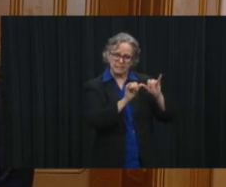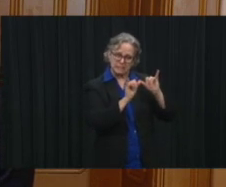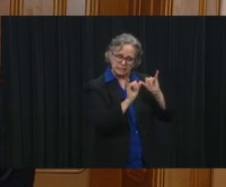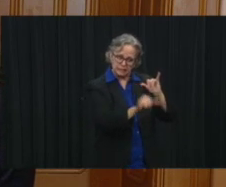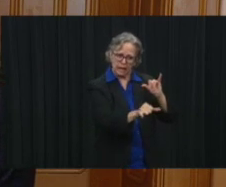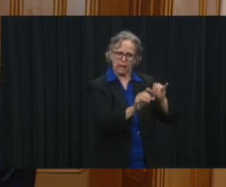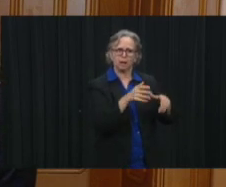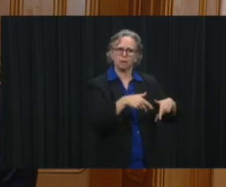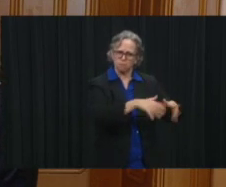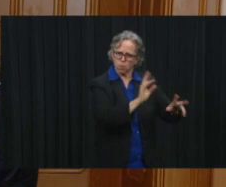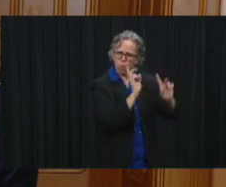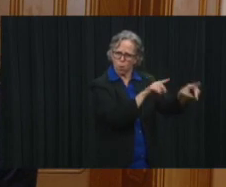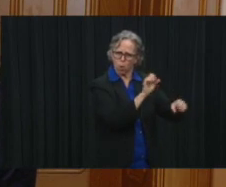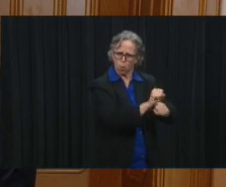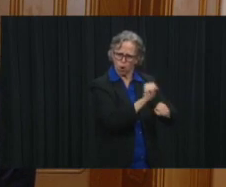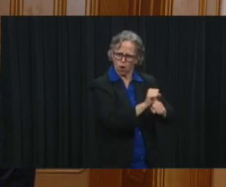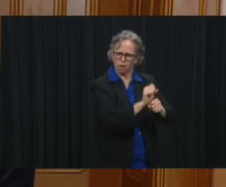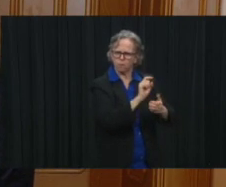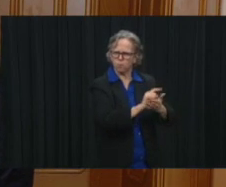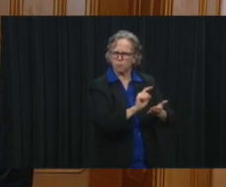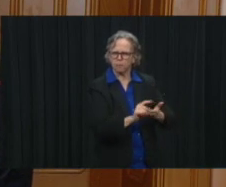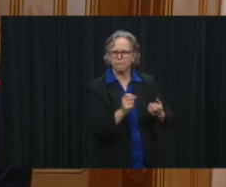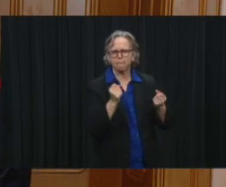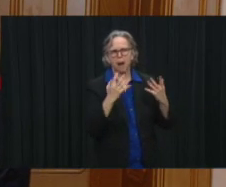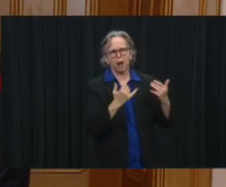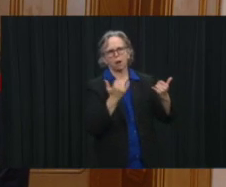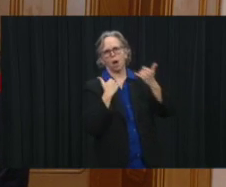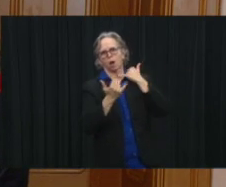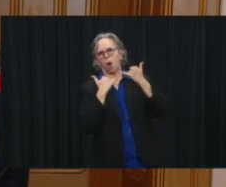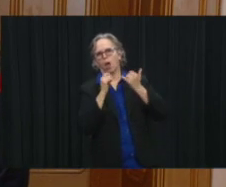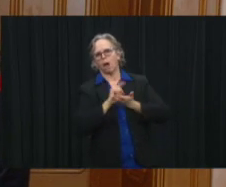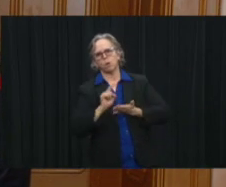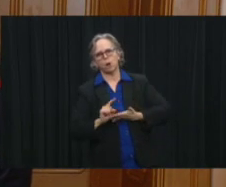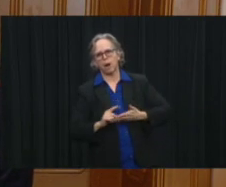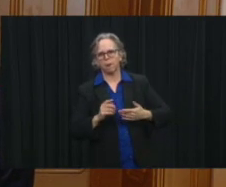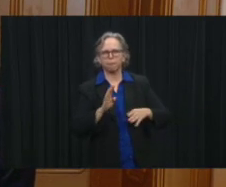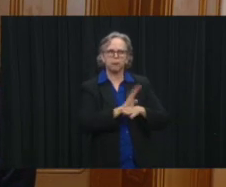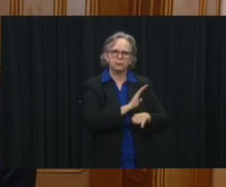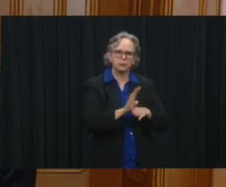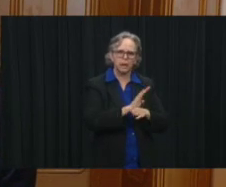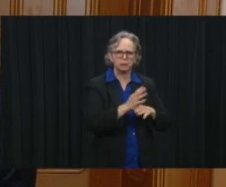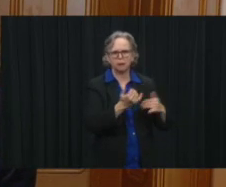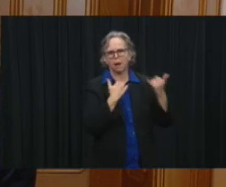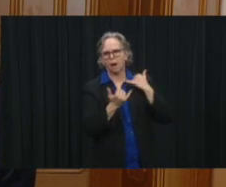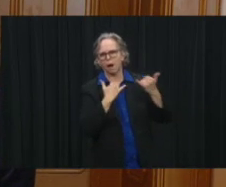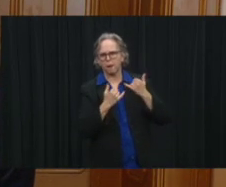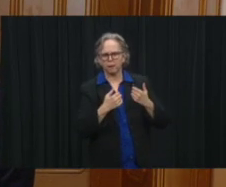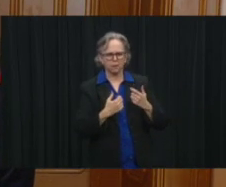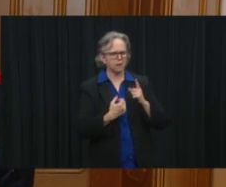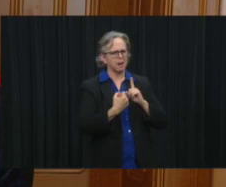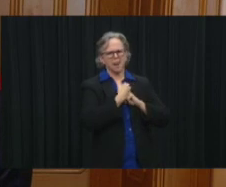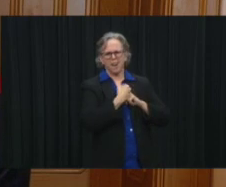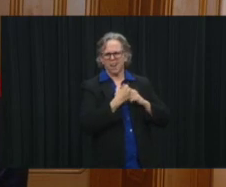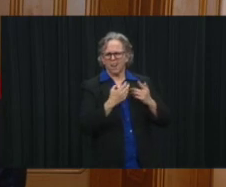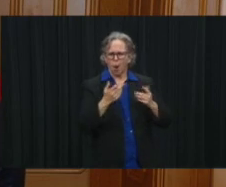from Ohioans, including conference calls with the businesses that are most affected, the hotel people, the restaurant people,